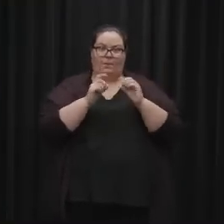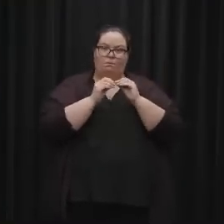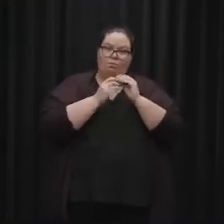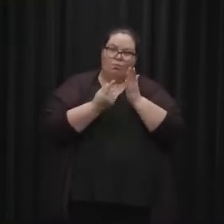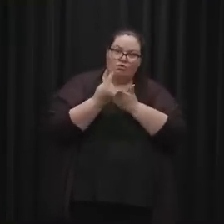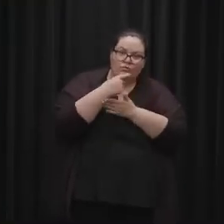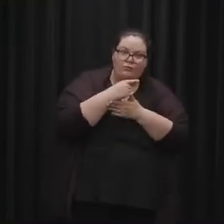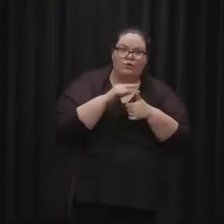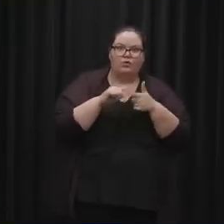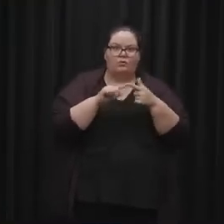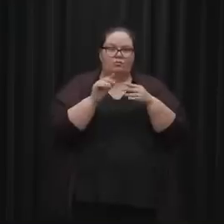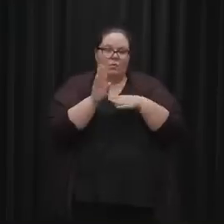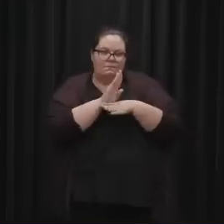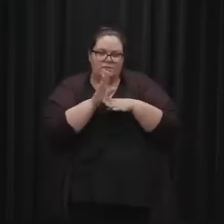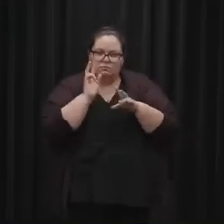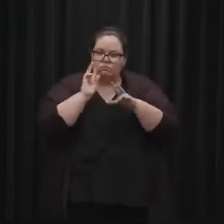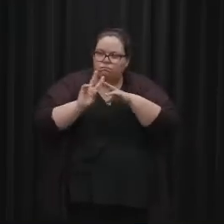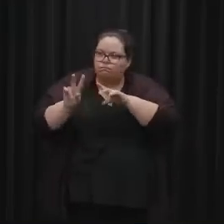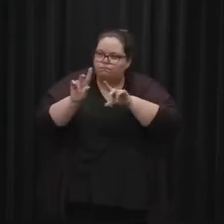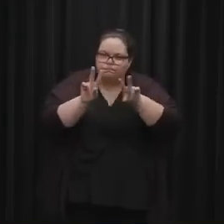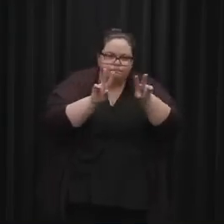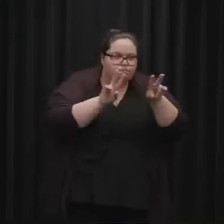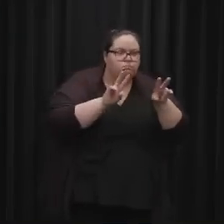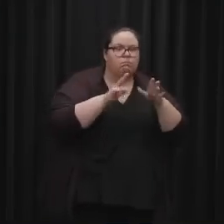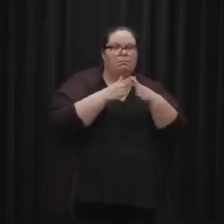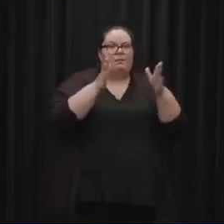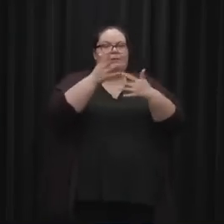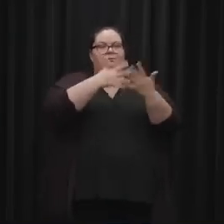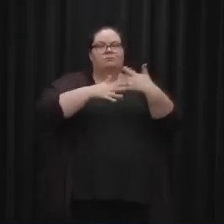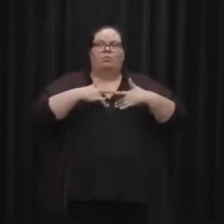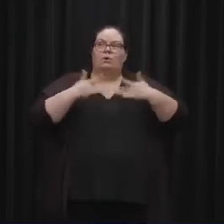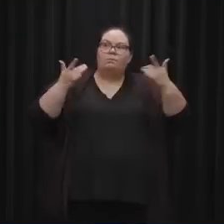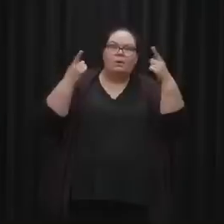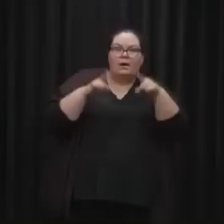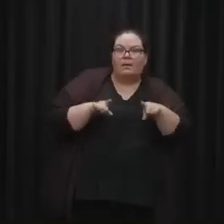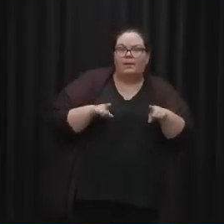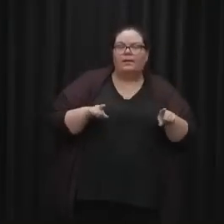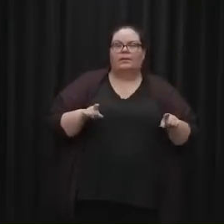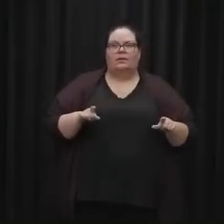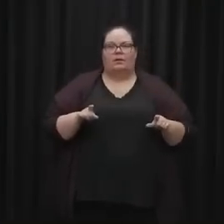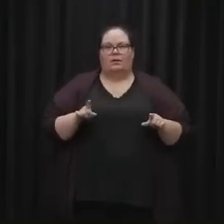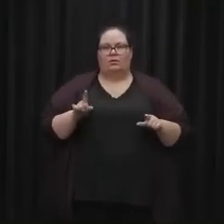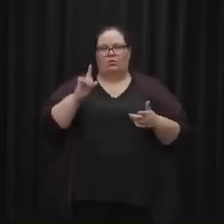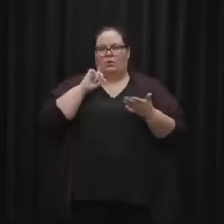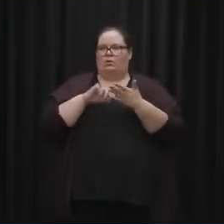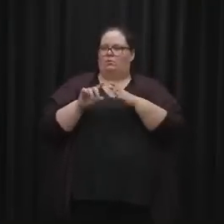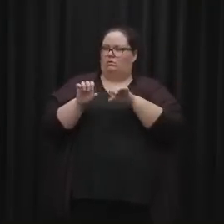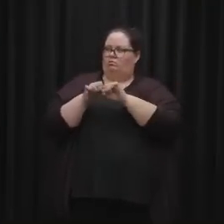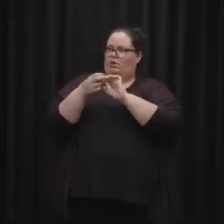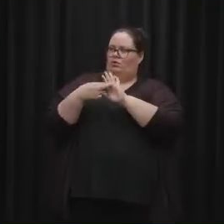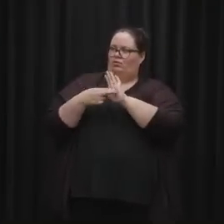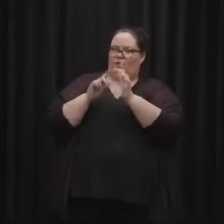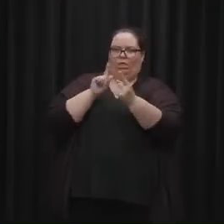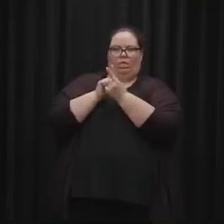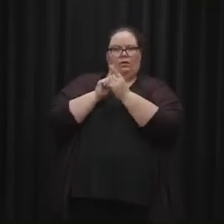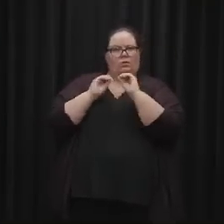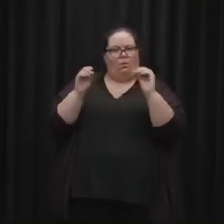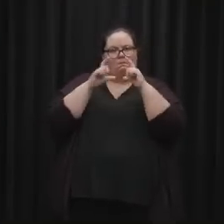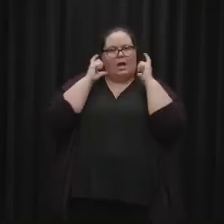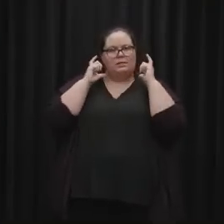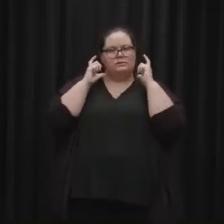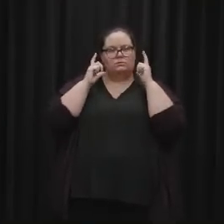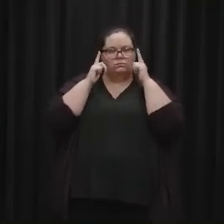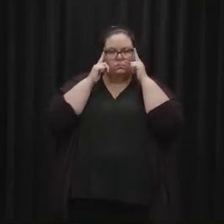more scrutiny around the businesses, we see what's going on in public spaces. And if there are a lot of infractions that show up as a result of